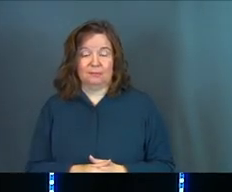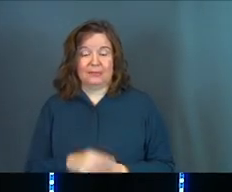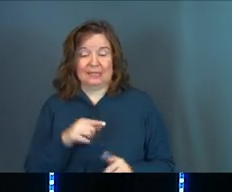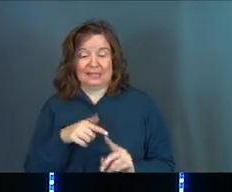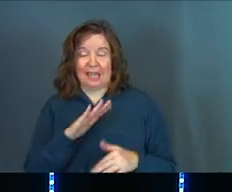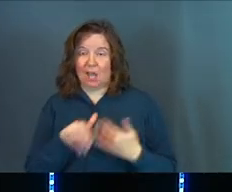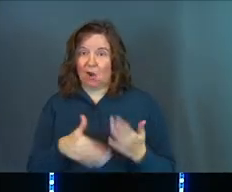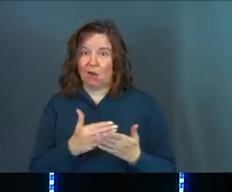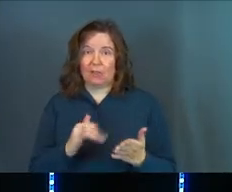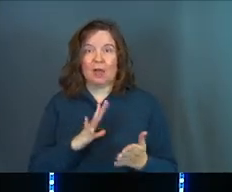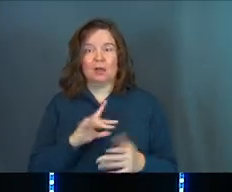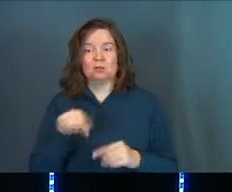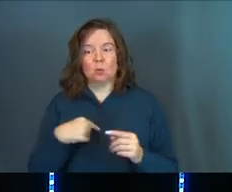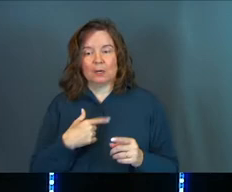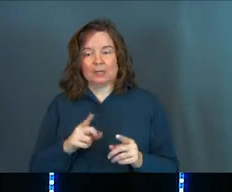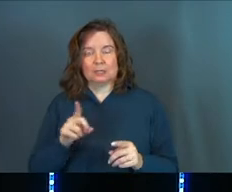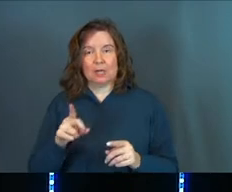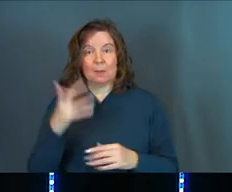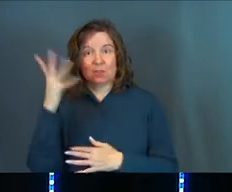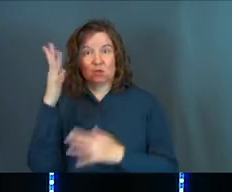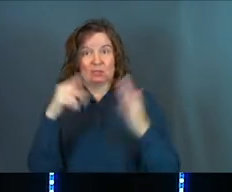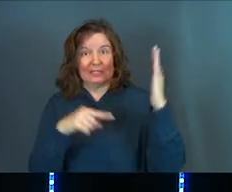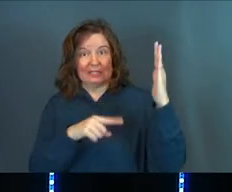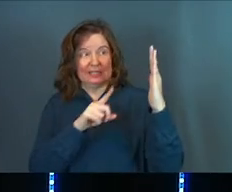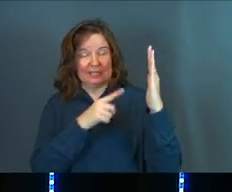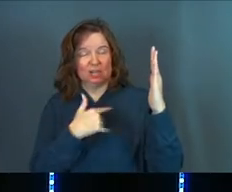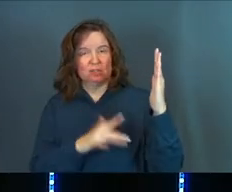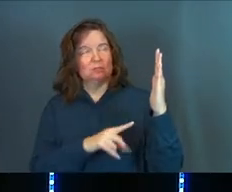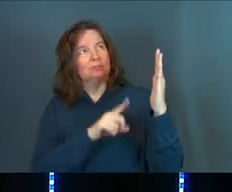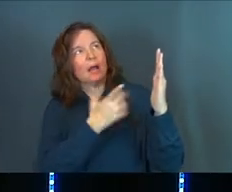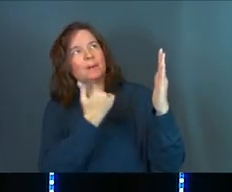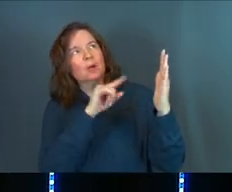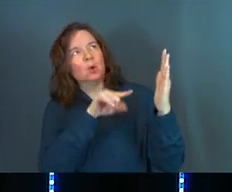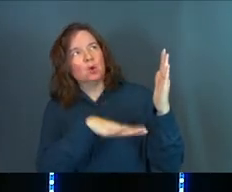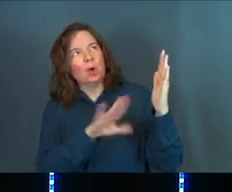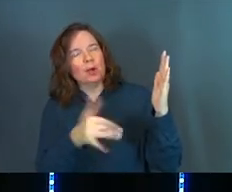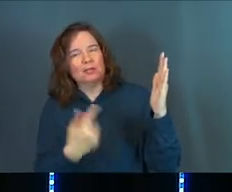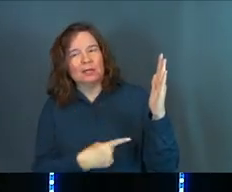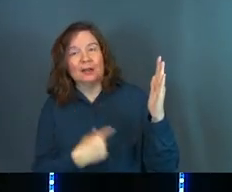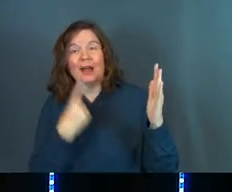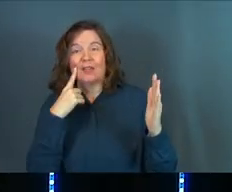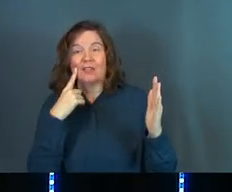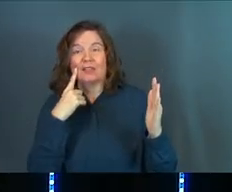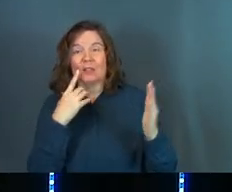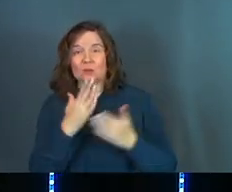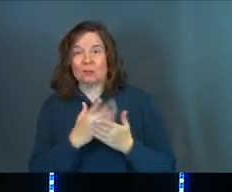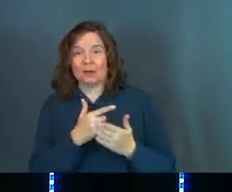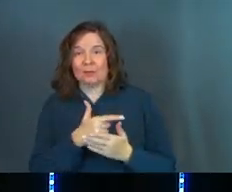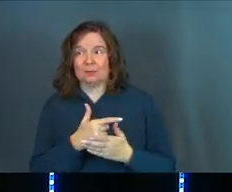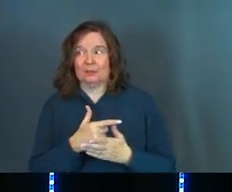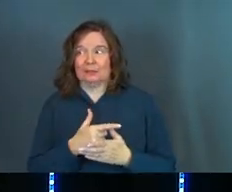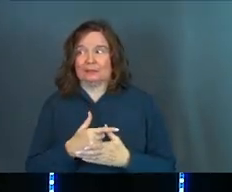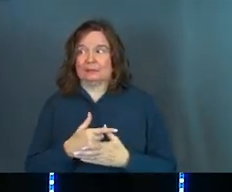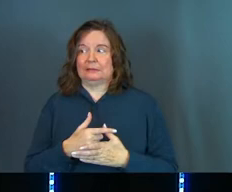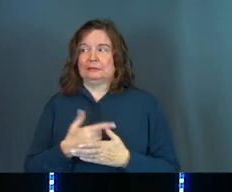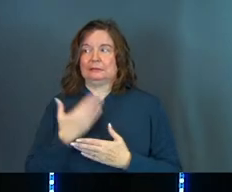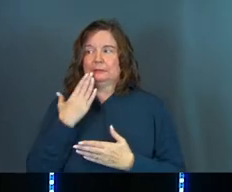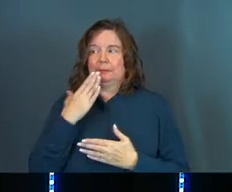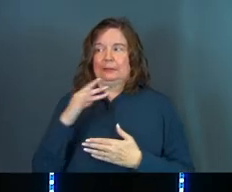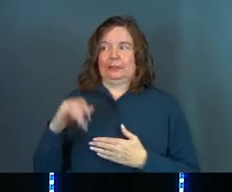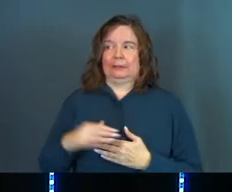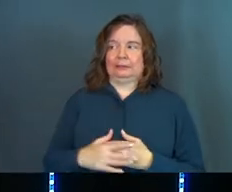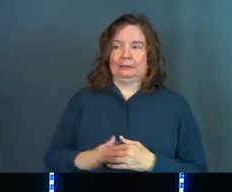Like, he had all that. So when he's up in the tree and Jesus is like, I'm going to come to your house today. I think there was a part of him that's like, oh, I don't know about